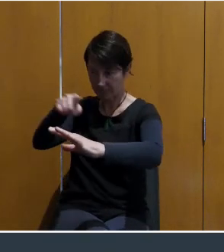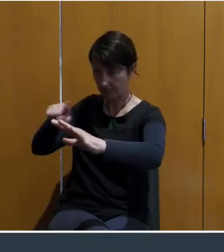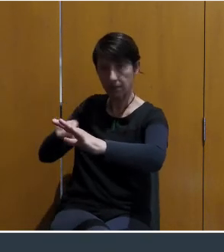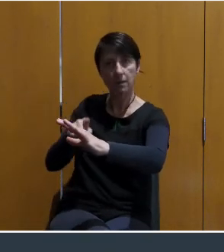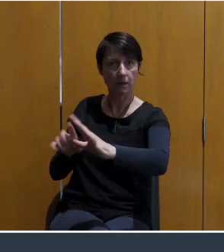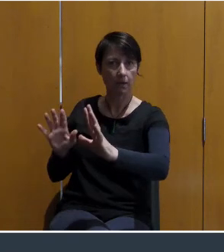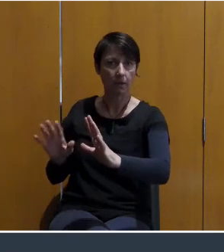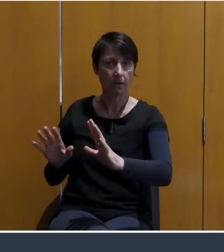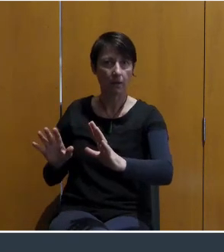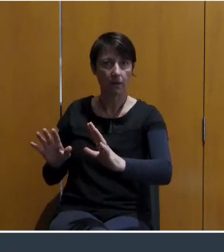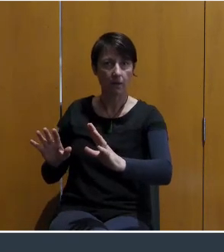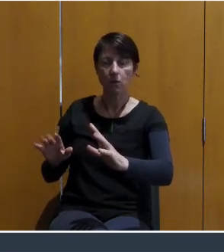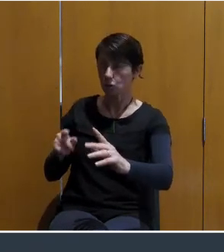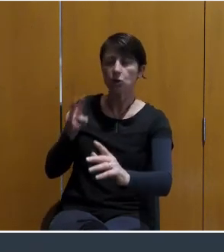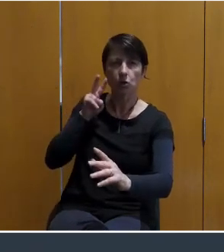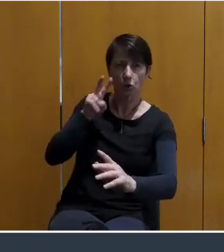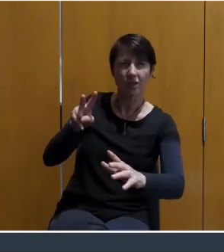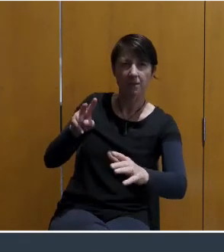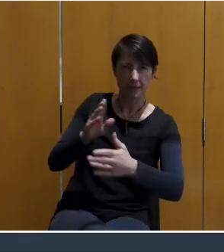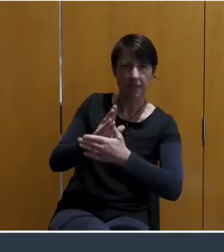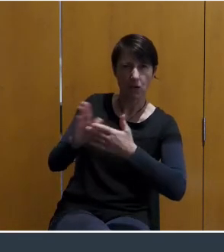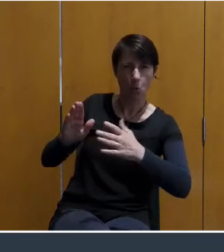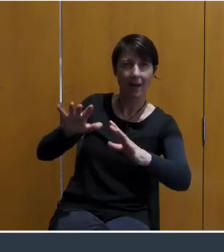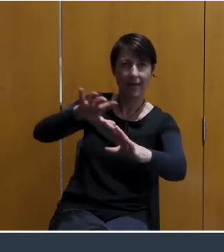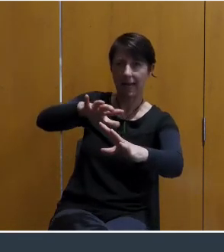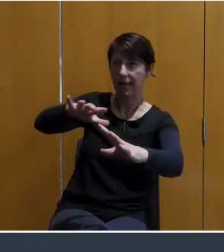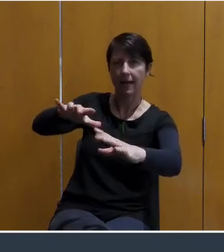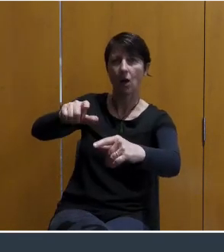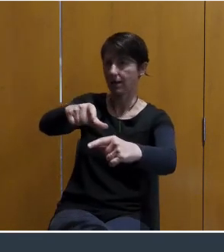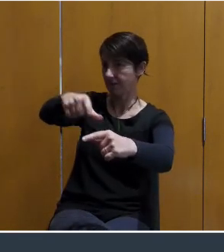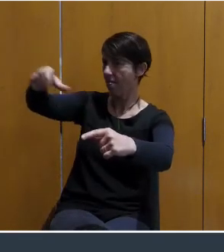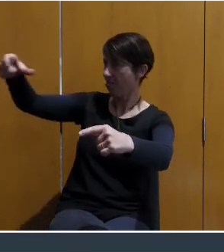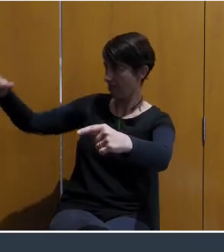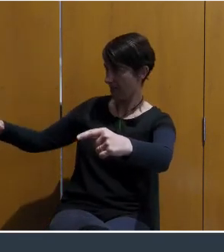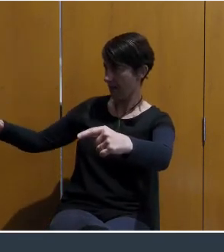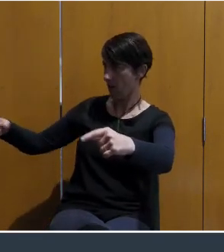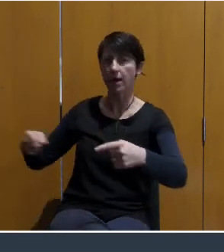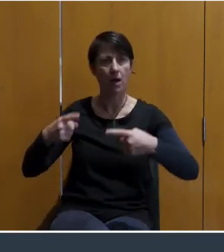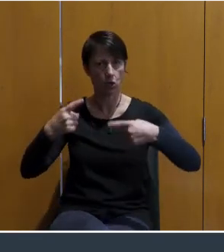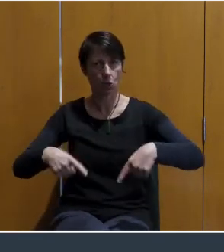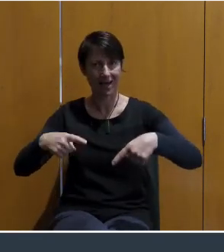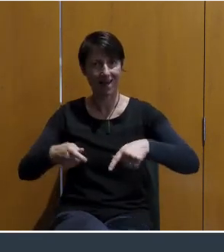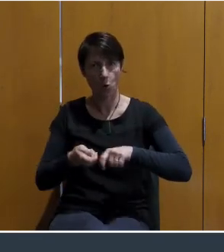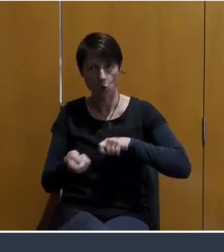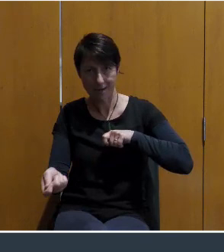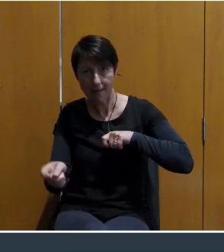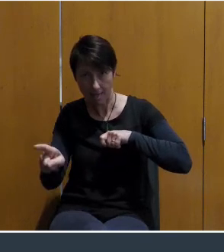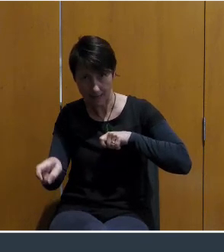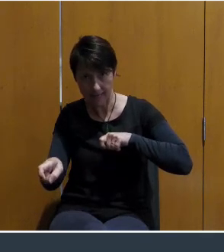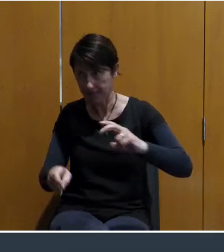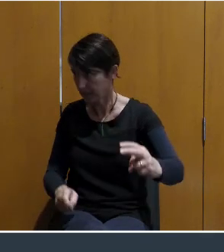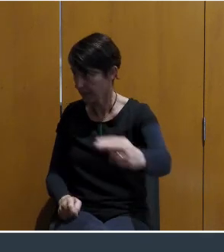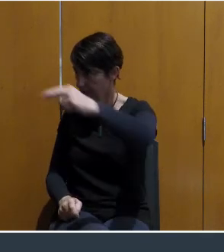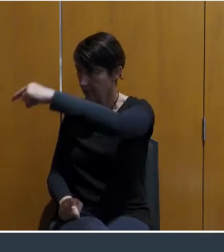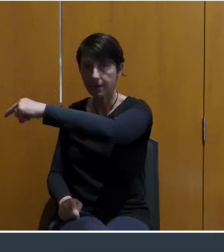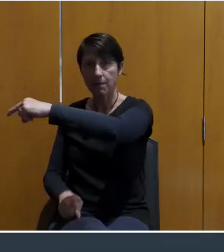understanding about, well, that's on lead and the rest is prohibited. With the inclusion then of good signage